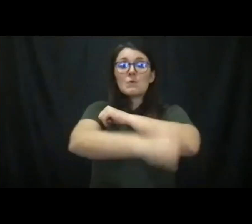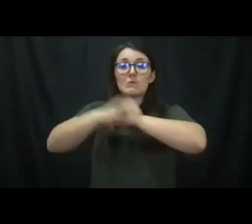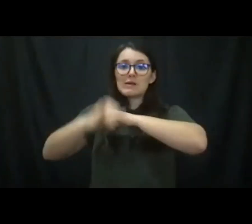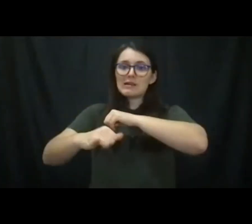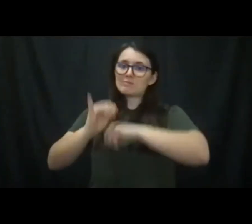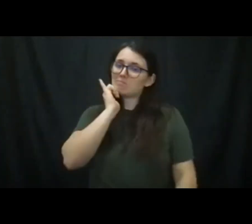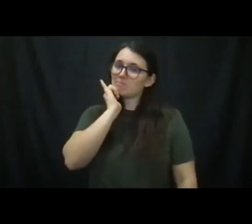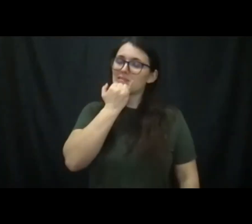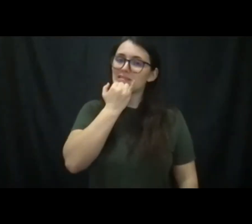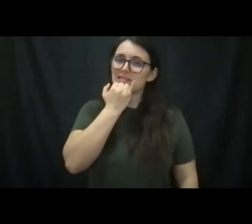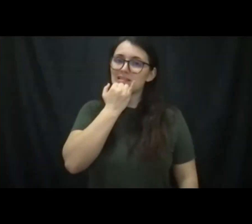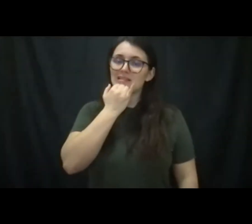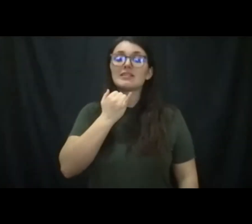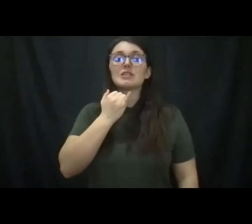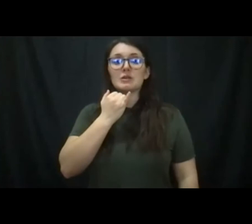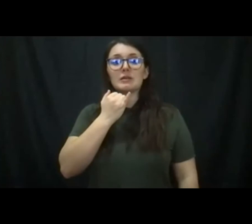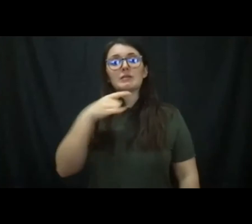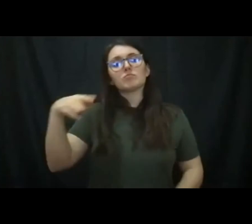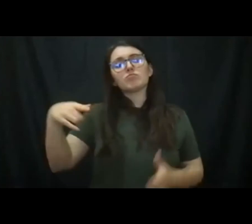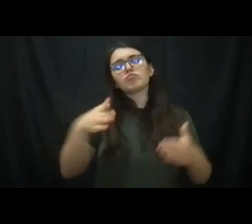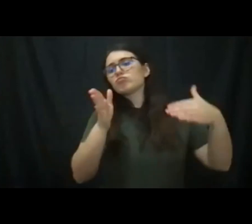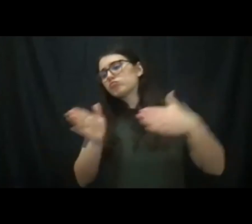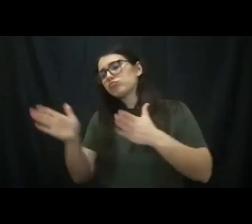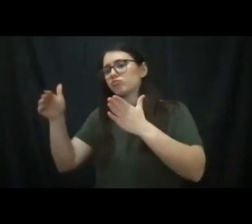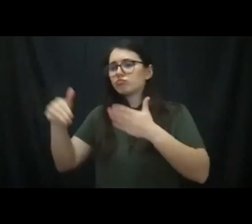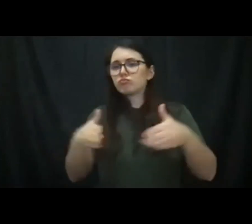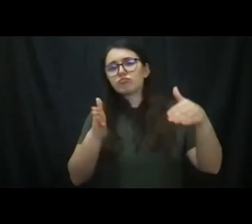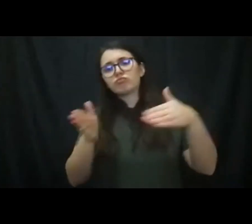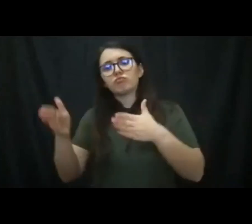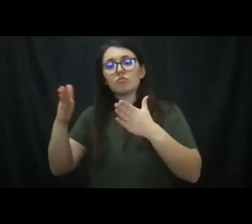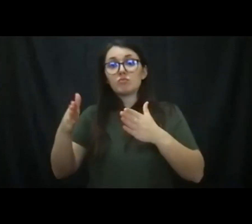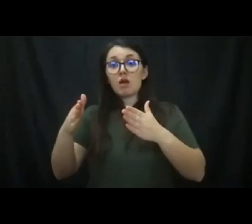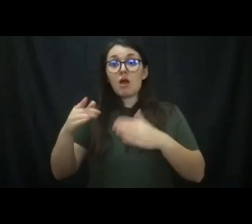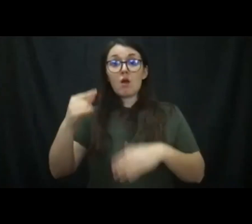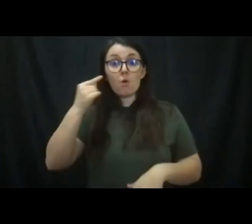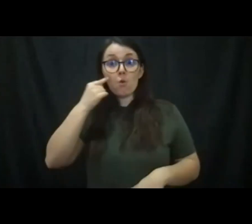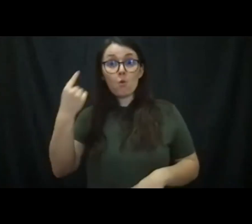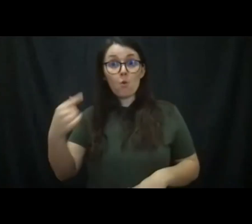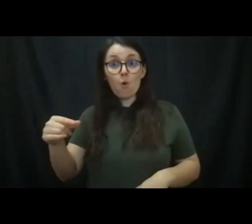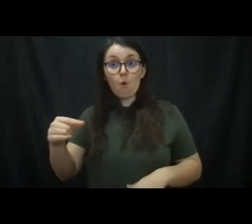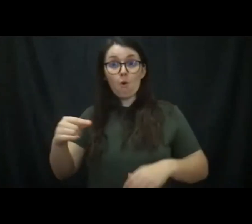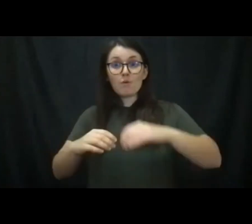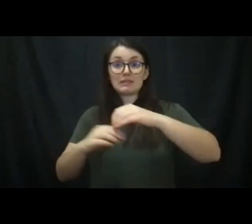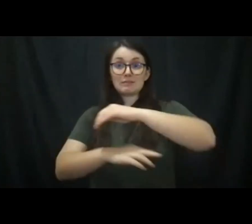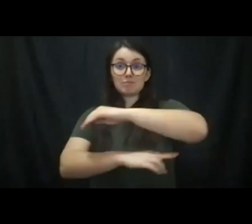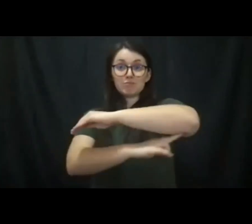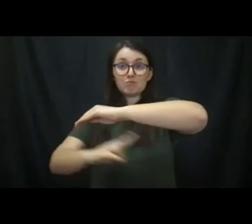one. He turned away from his friends and wandered under the Golden Gate Bridge in the San Francisco